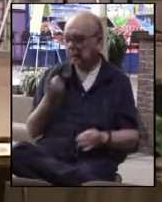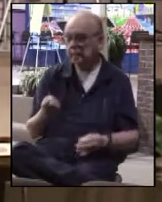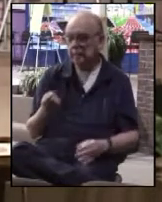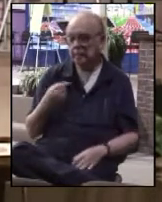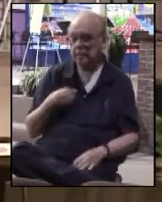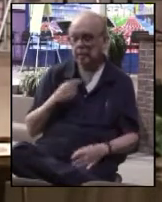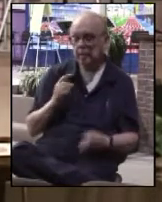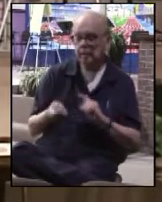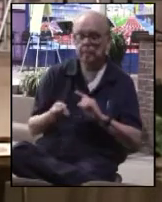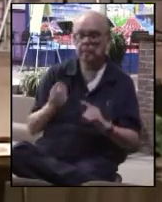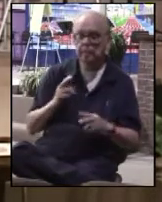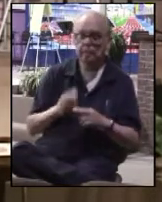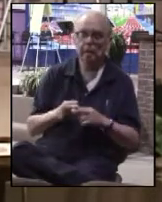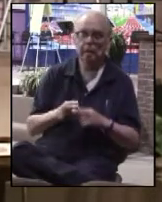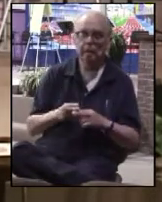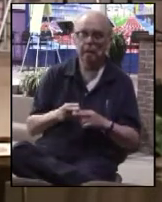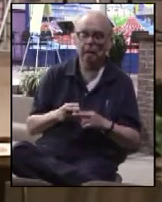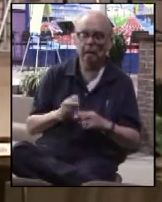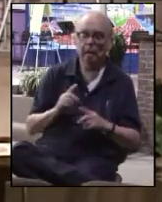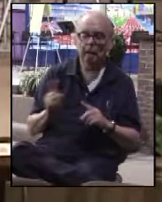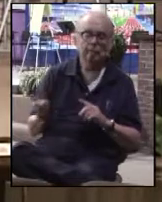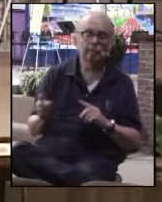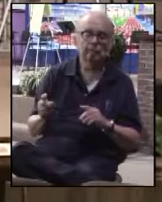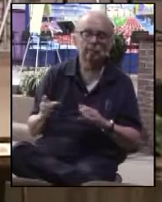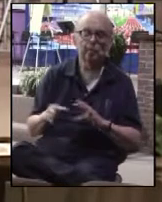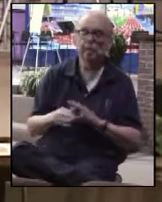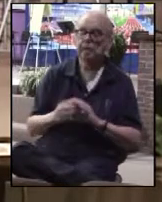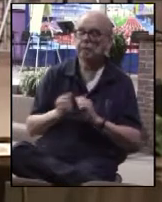I'm gonna change my name and I'm no longer part of that family